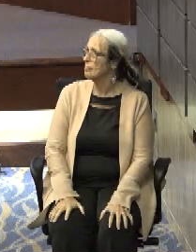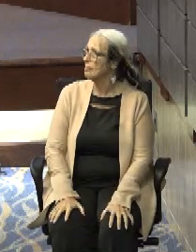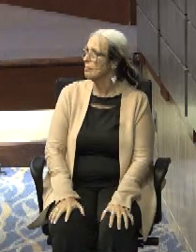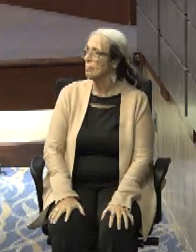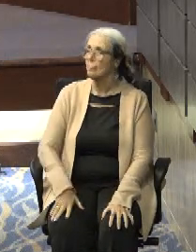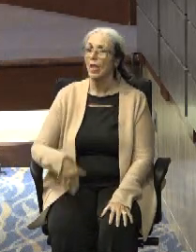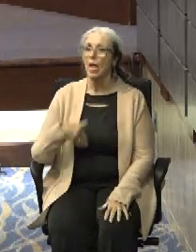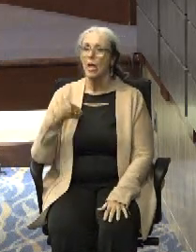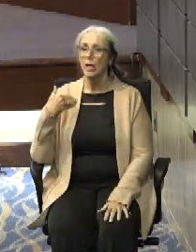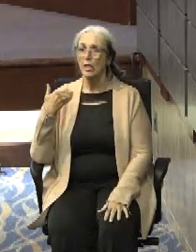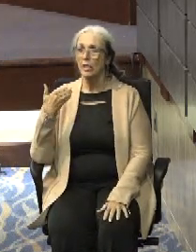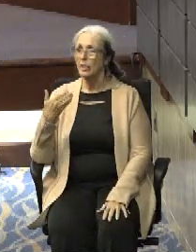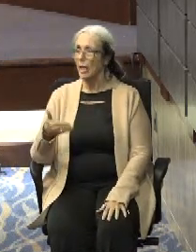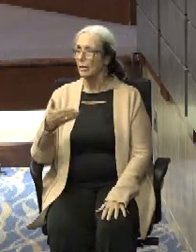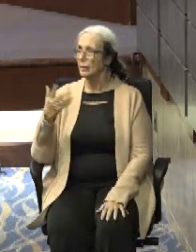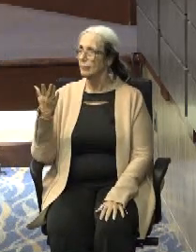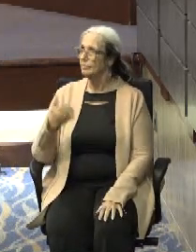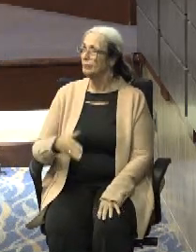Next, we have Daryl Evans.